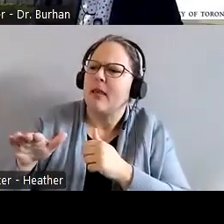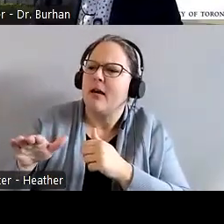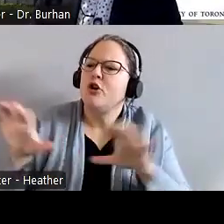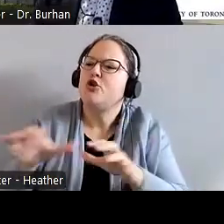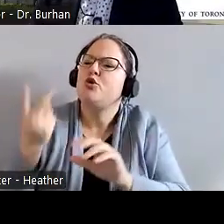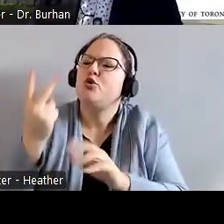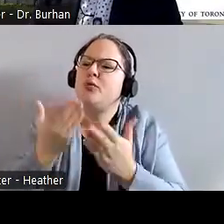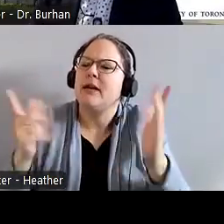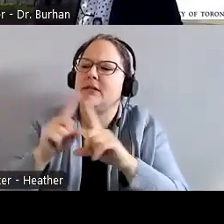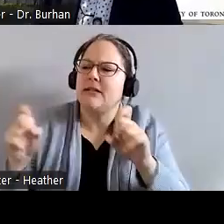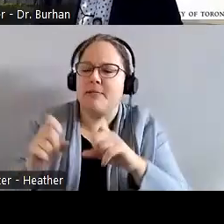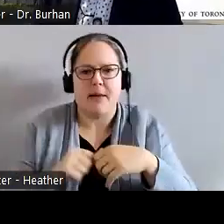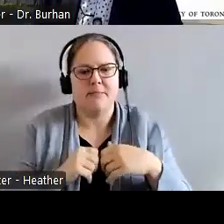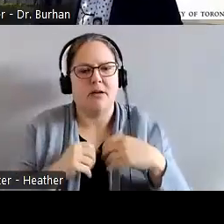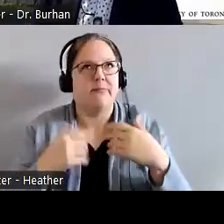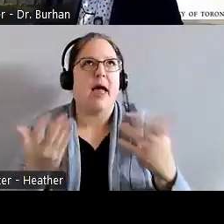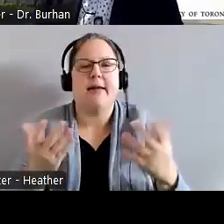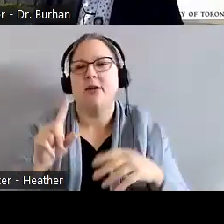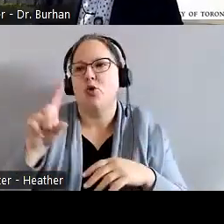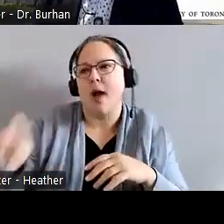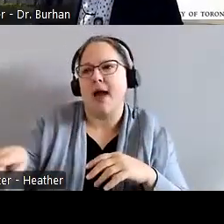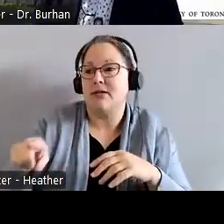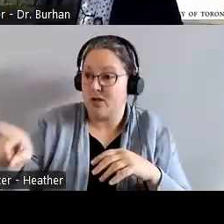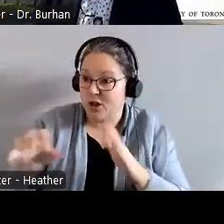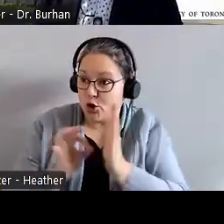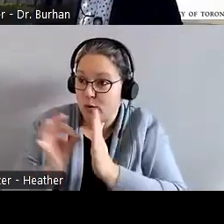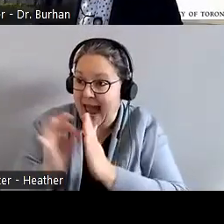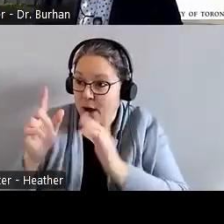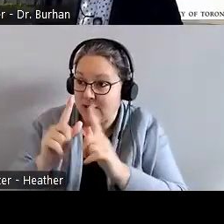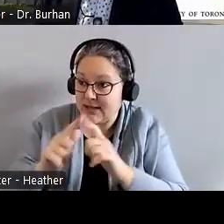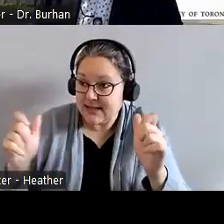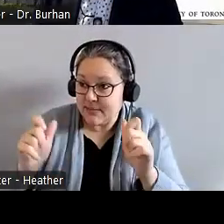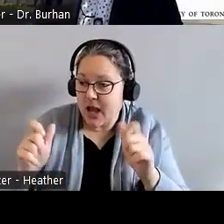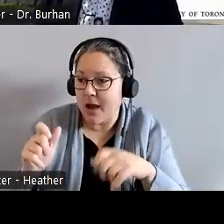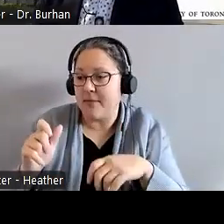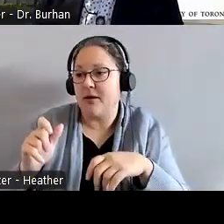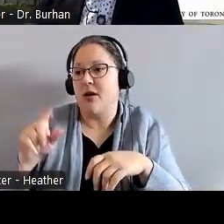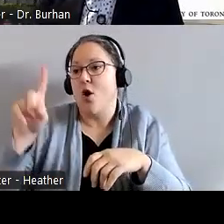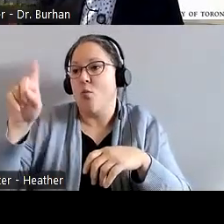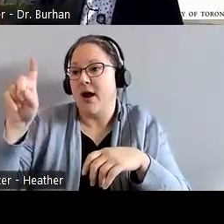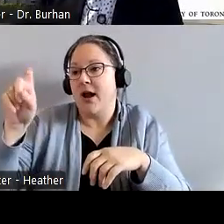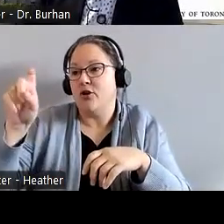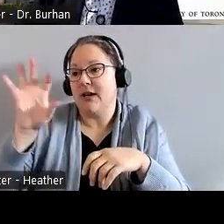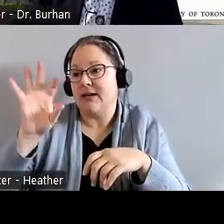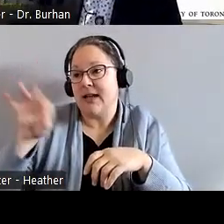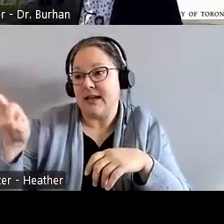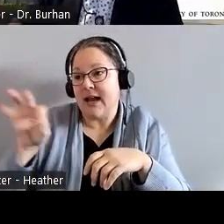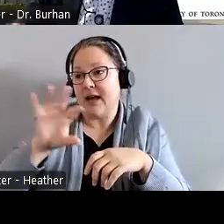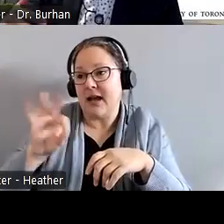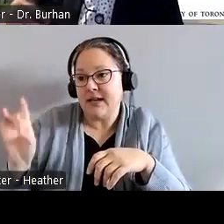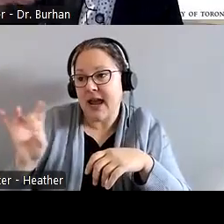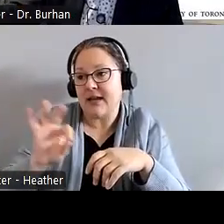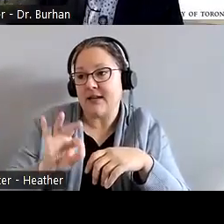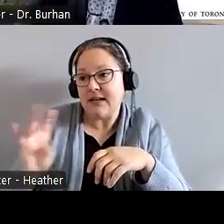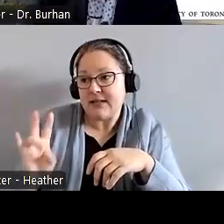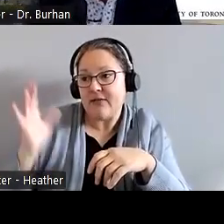task. So what do when you ask the person to count backward from 100 by 1 or by 3 or by 7, or